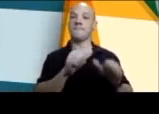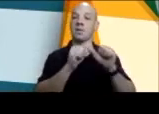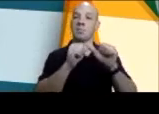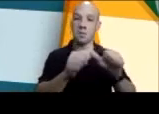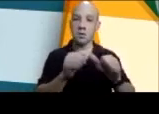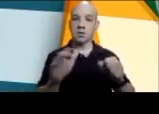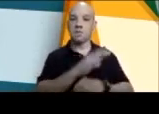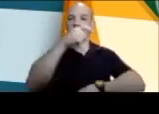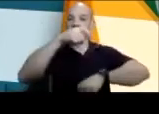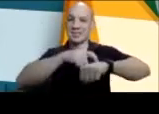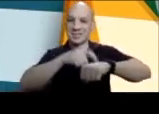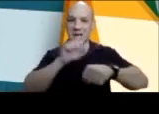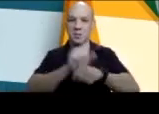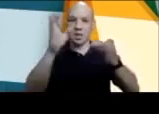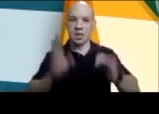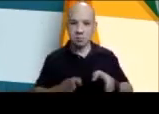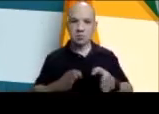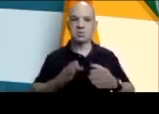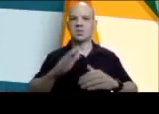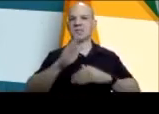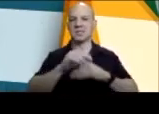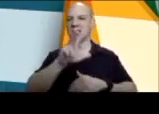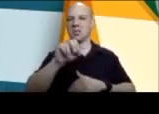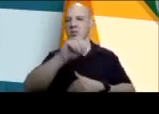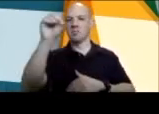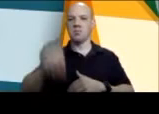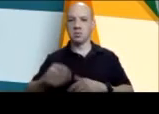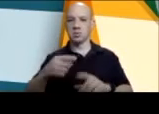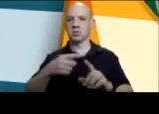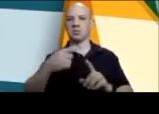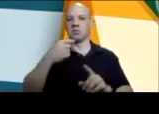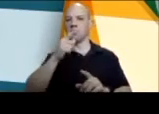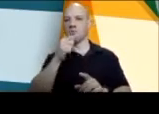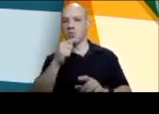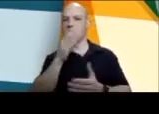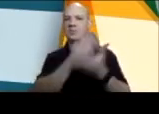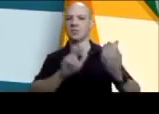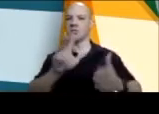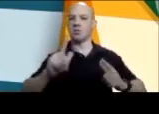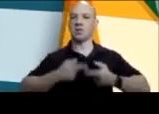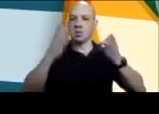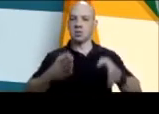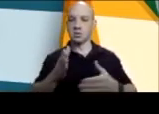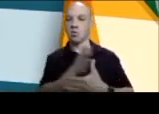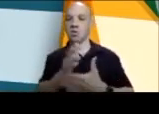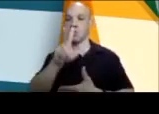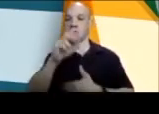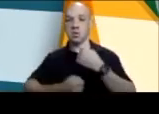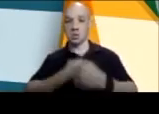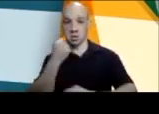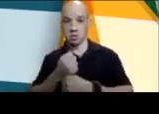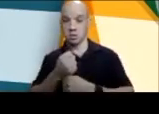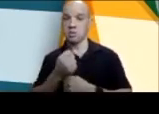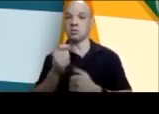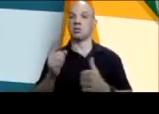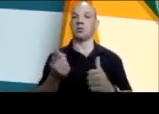least 30% of whom are currently Section 3 residents or within the 3 years of the date of the first employment with